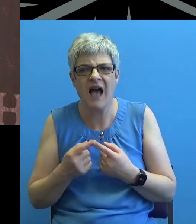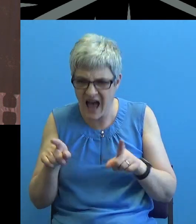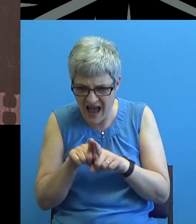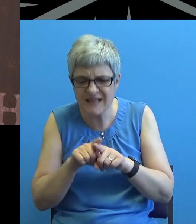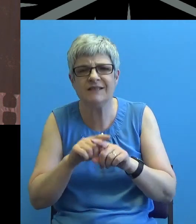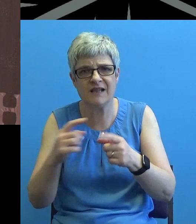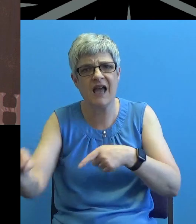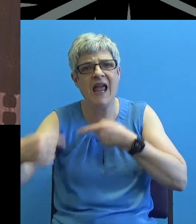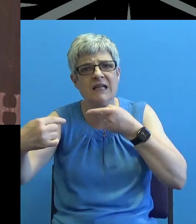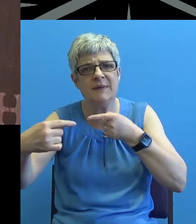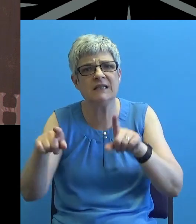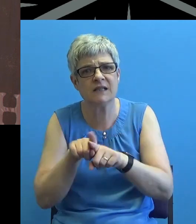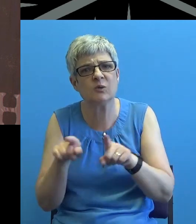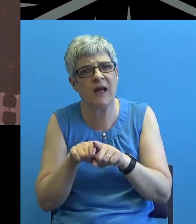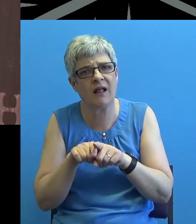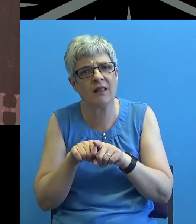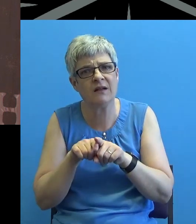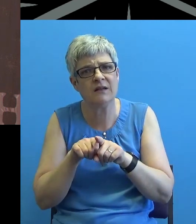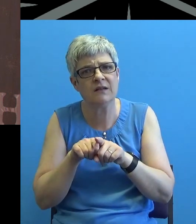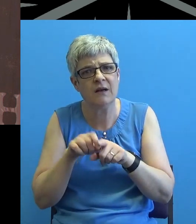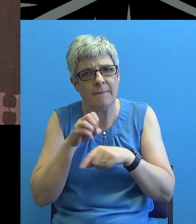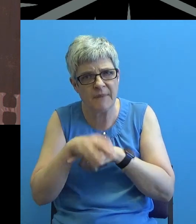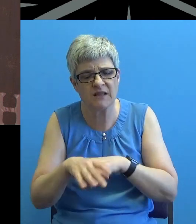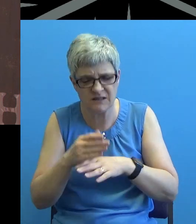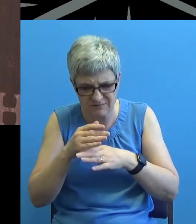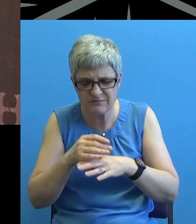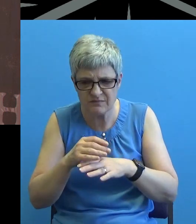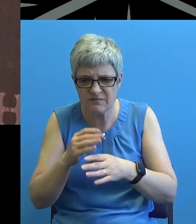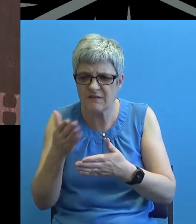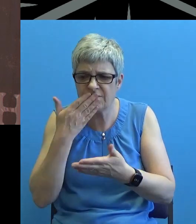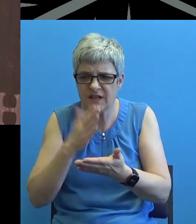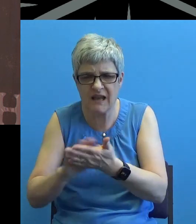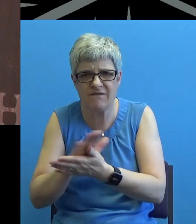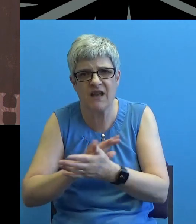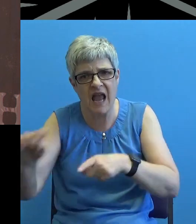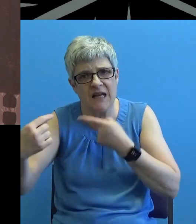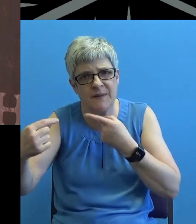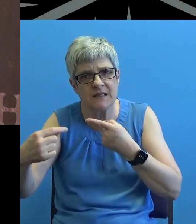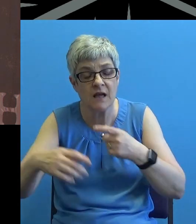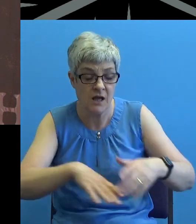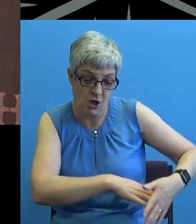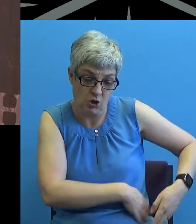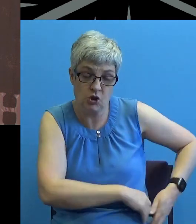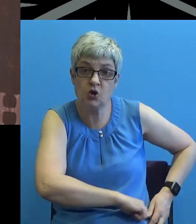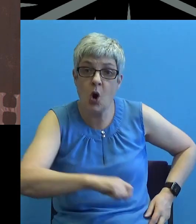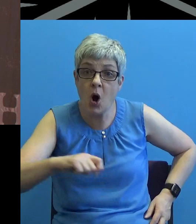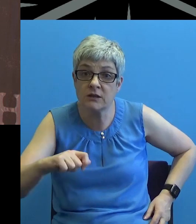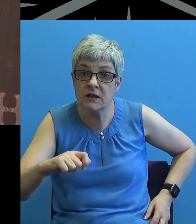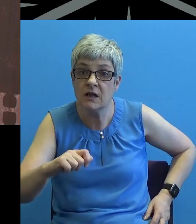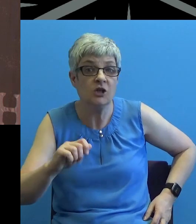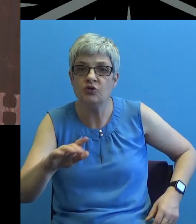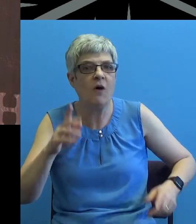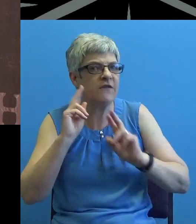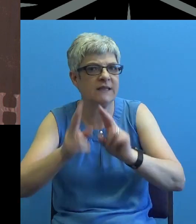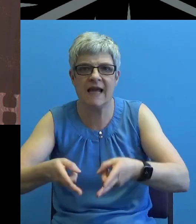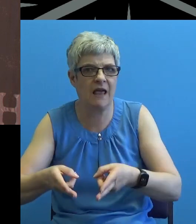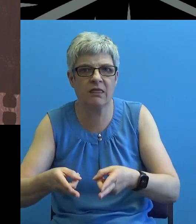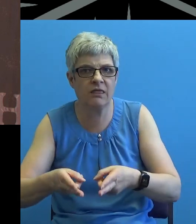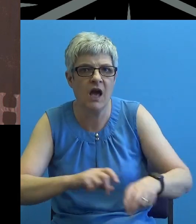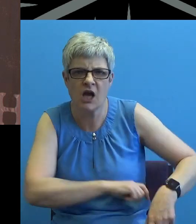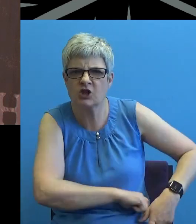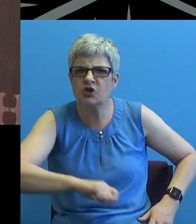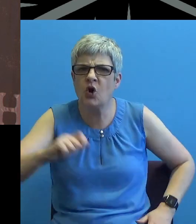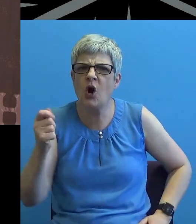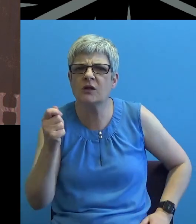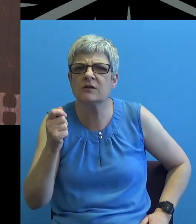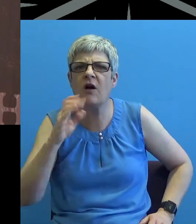enemies. Maybe when Jesus comes again with the shining sword at his side, it's not a sword for dealing death, but a sword